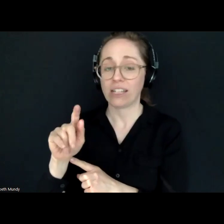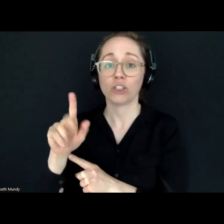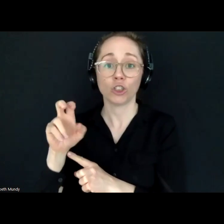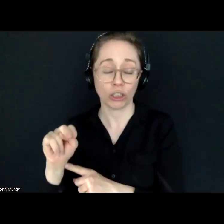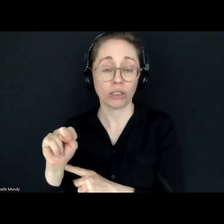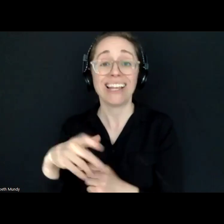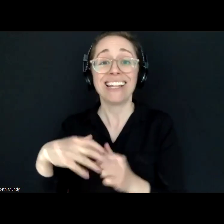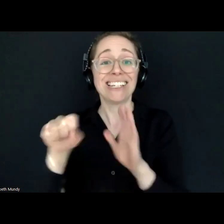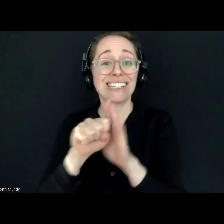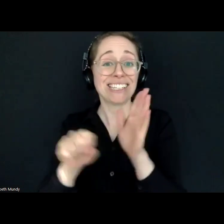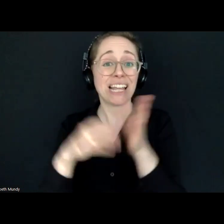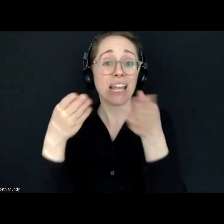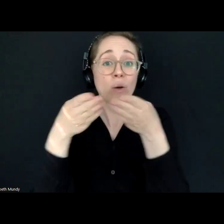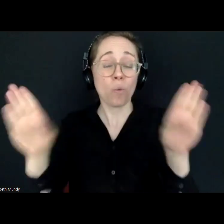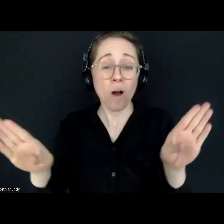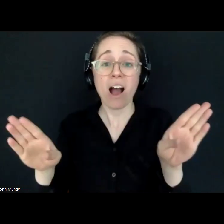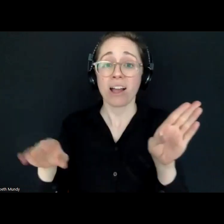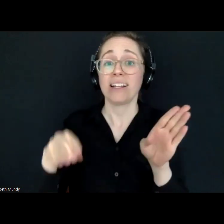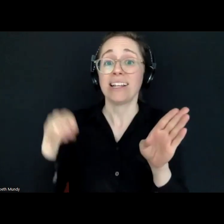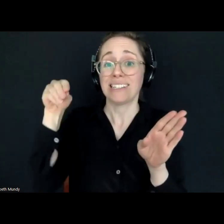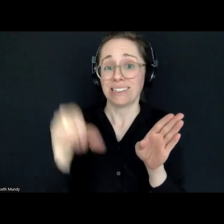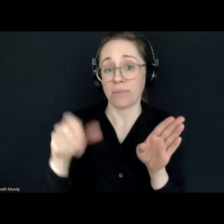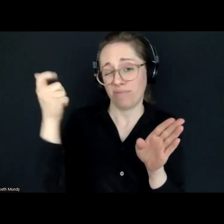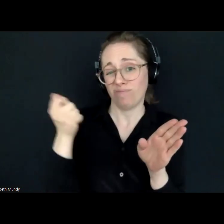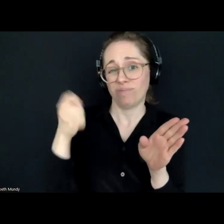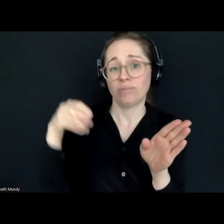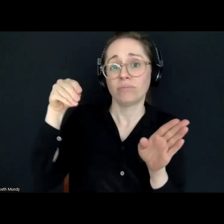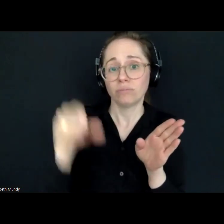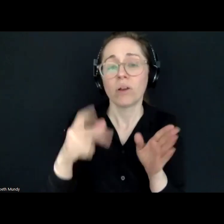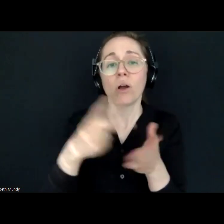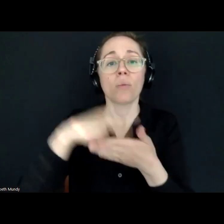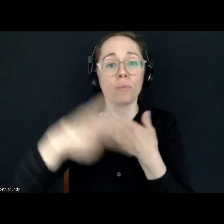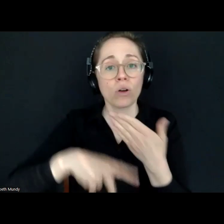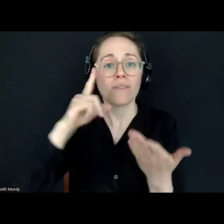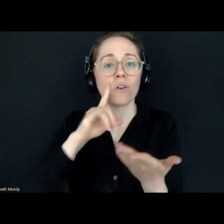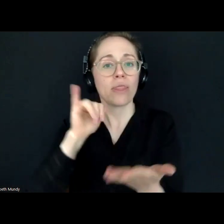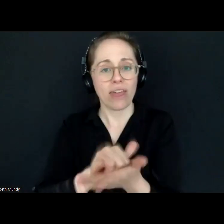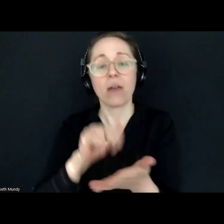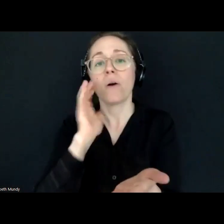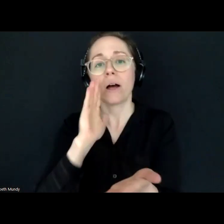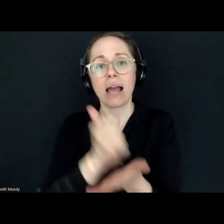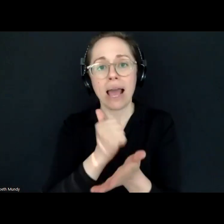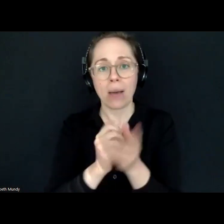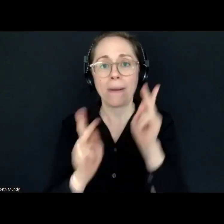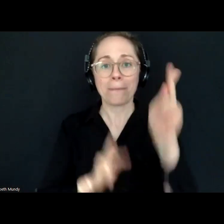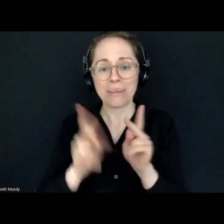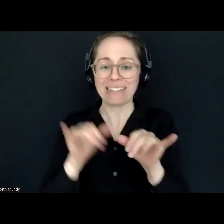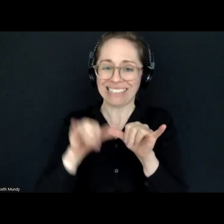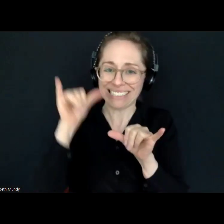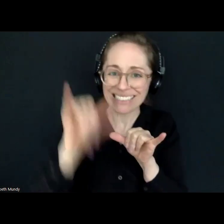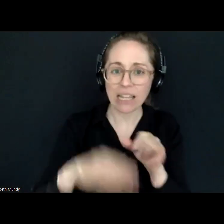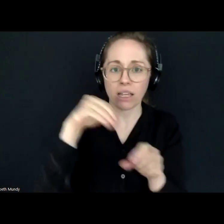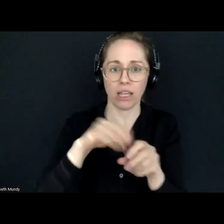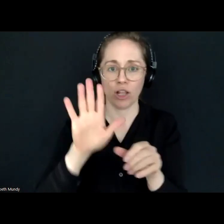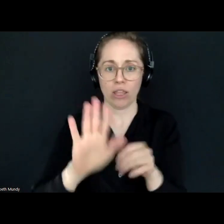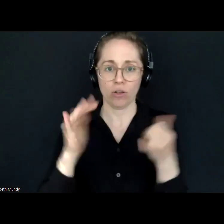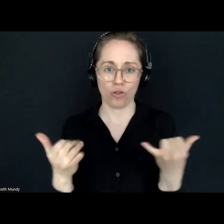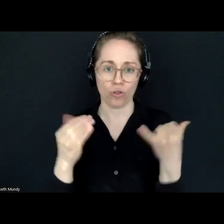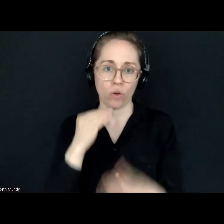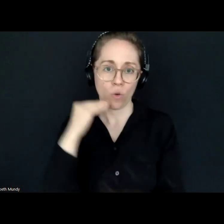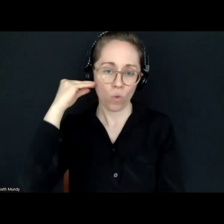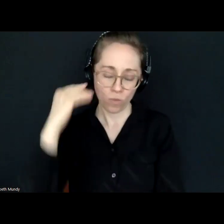older adults and disabled Californians will help to keep people maintained in their housing. In the